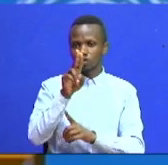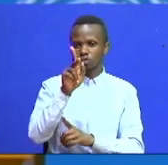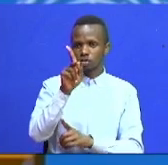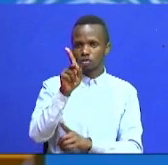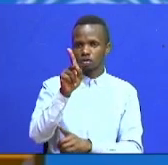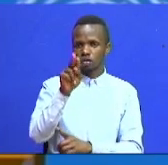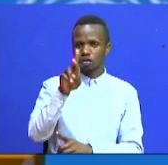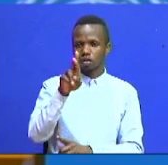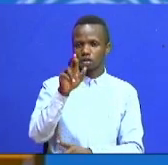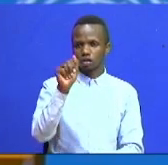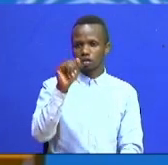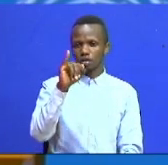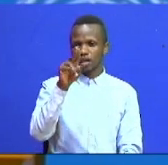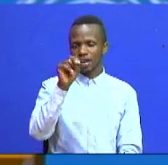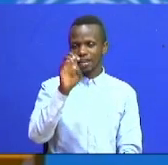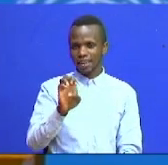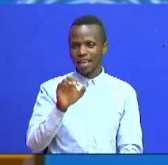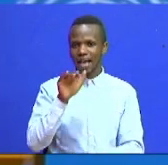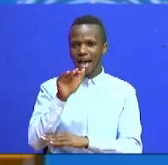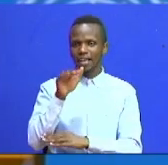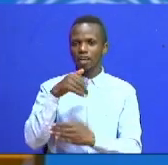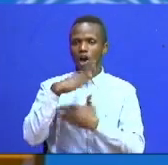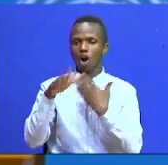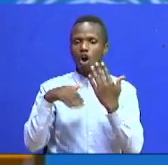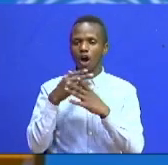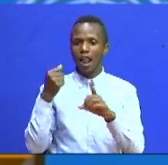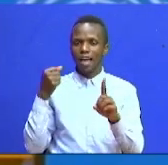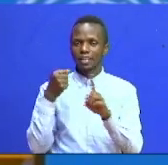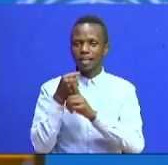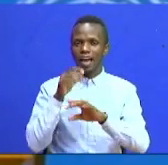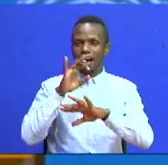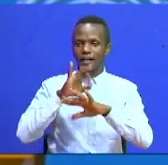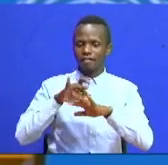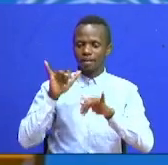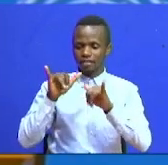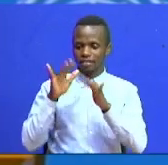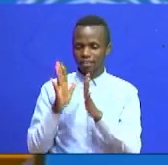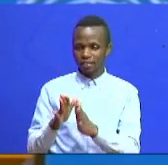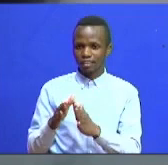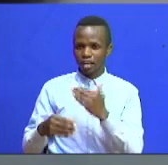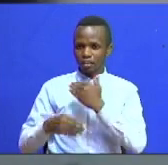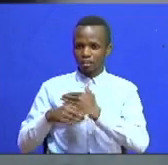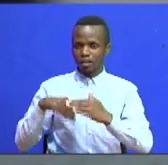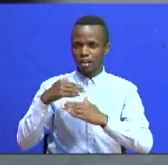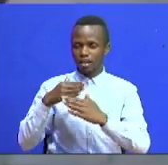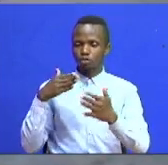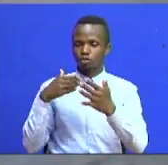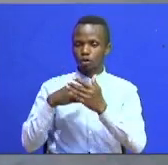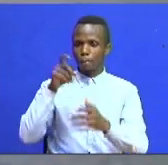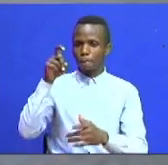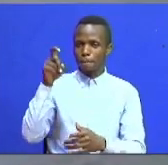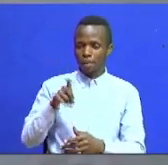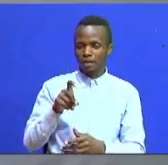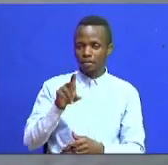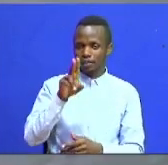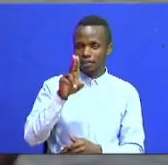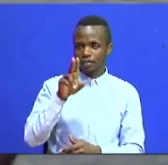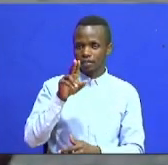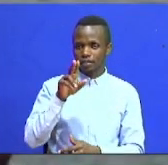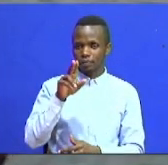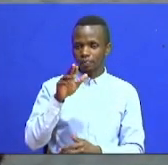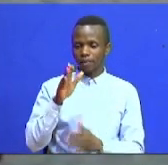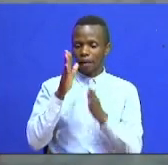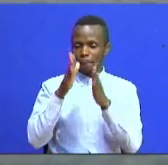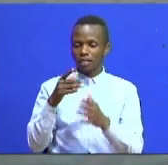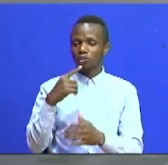calling for the immediate cessation of all attacks against civilians and civilian infrastructure in Ukraine. The spokesperson concluded, as